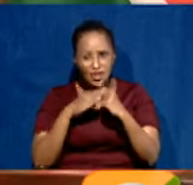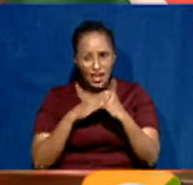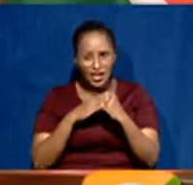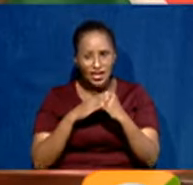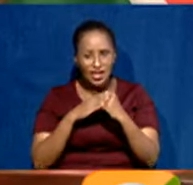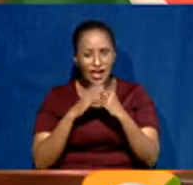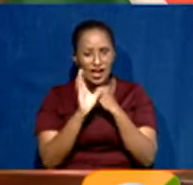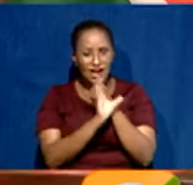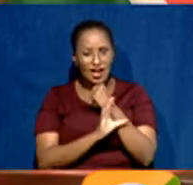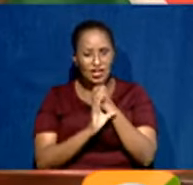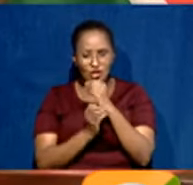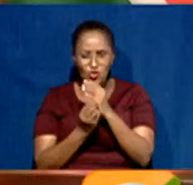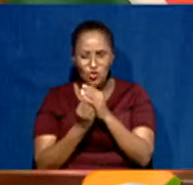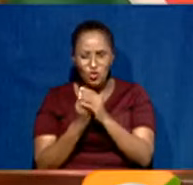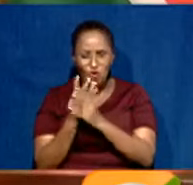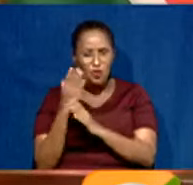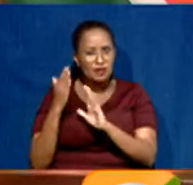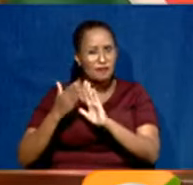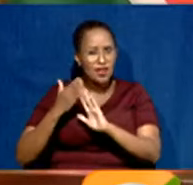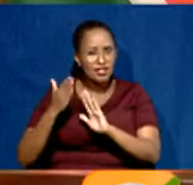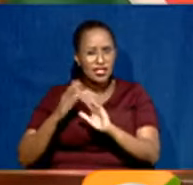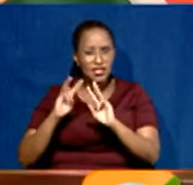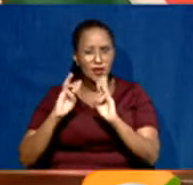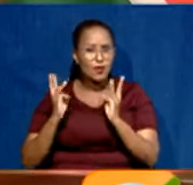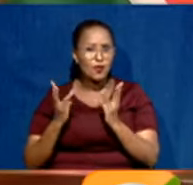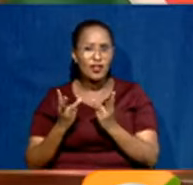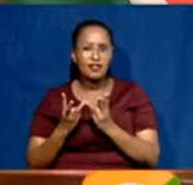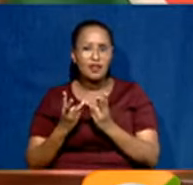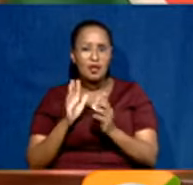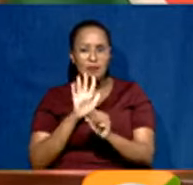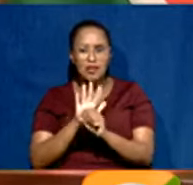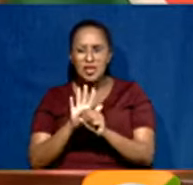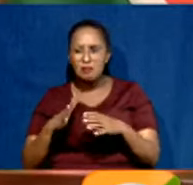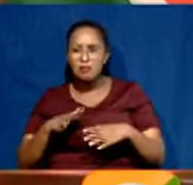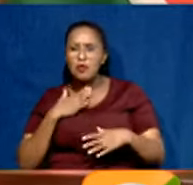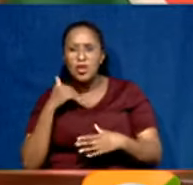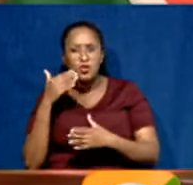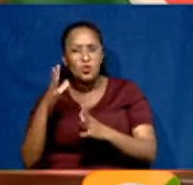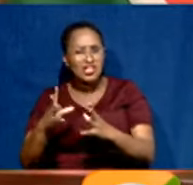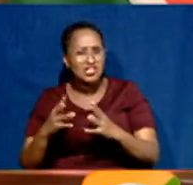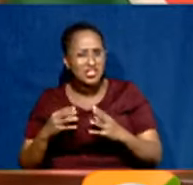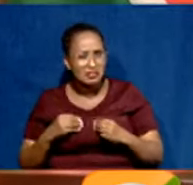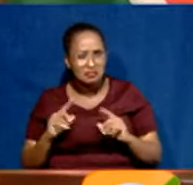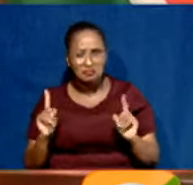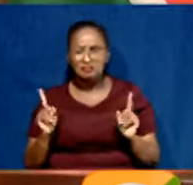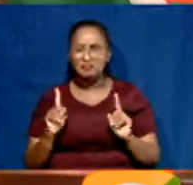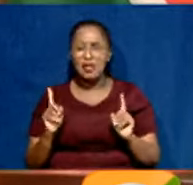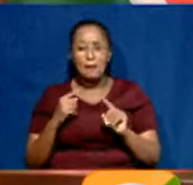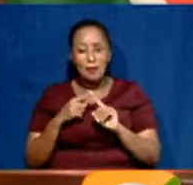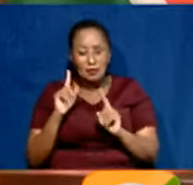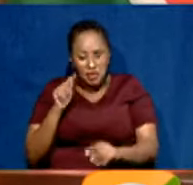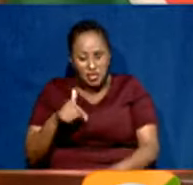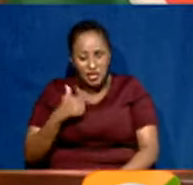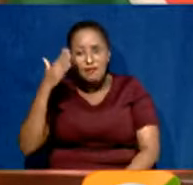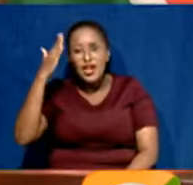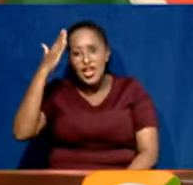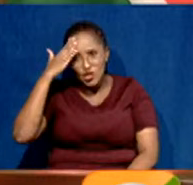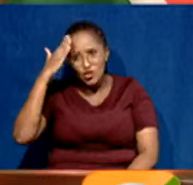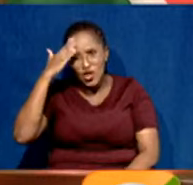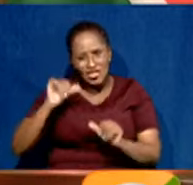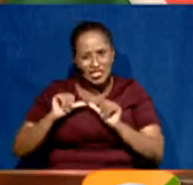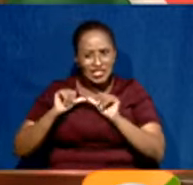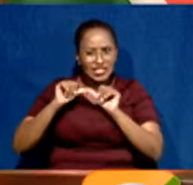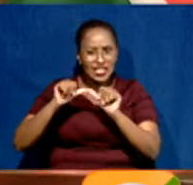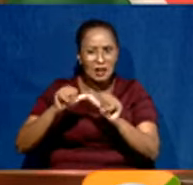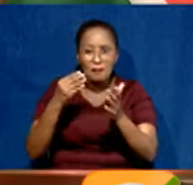globally. Those are figures out there. Of course, many people don't want to accept. I know that there is still